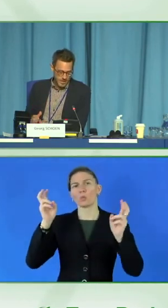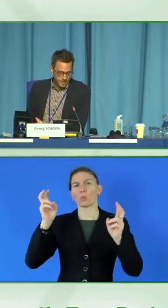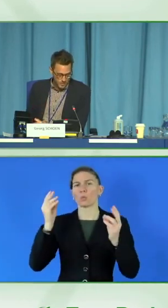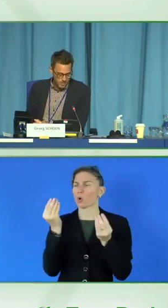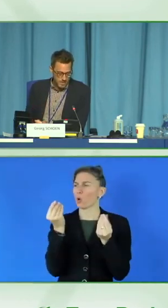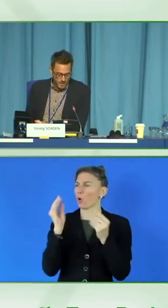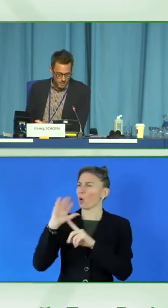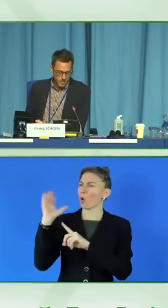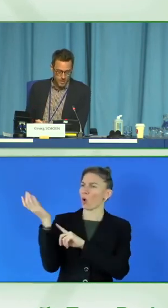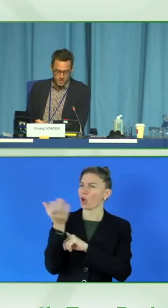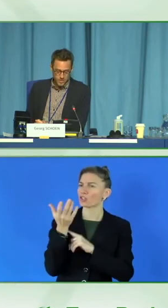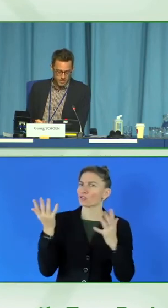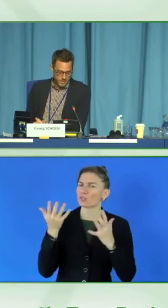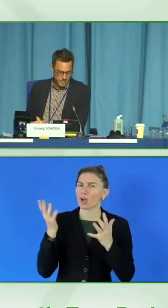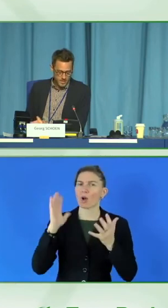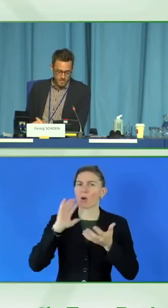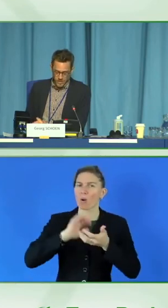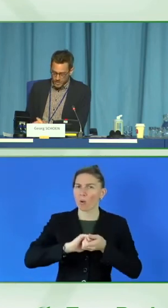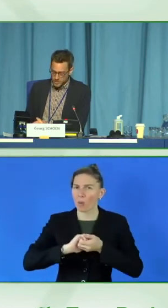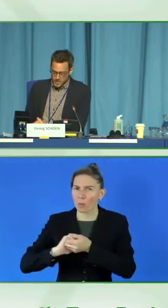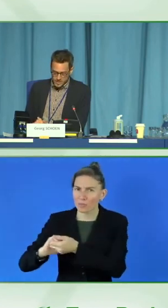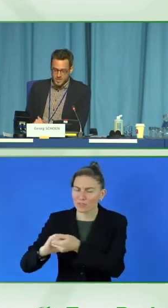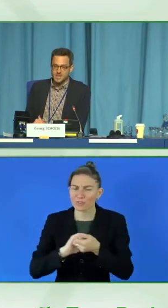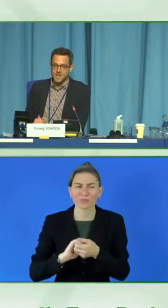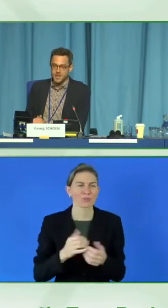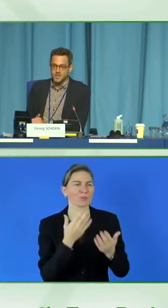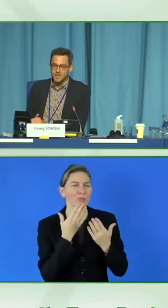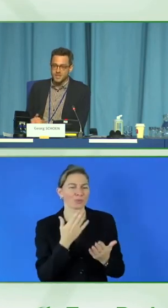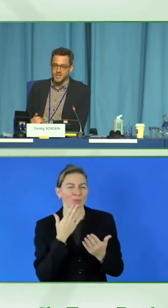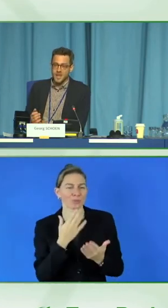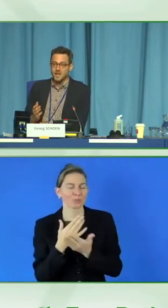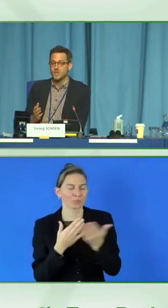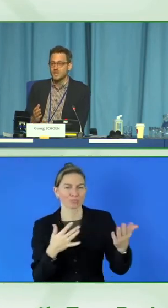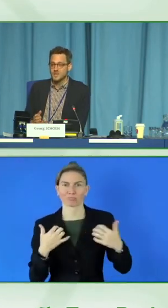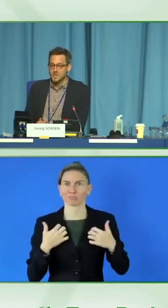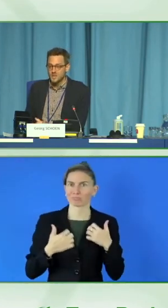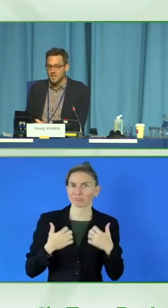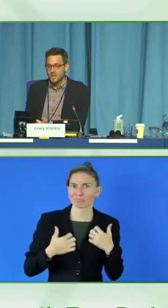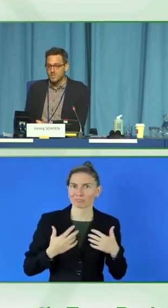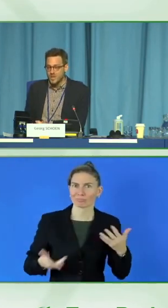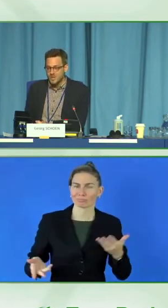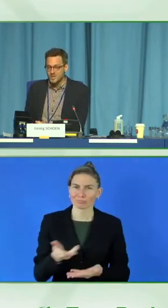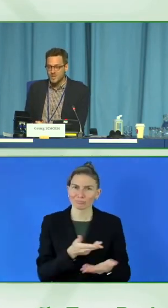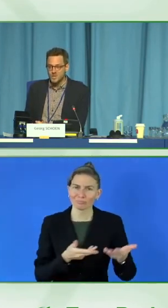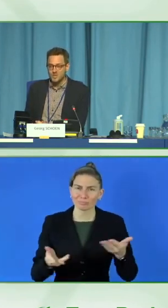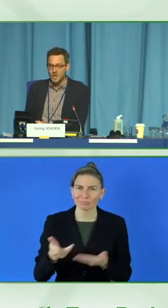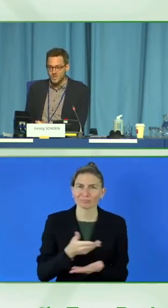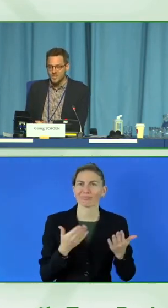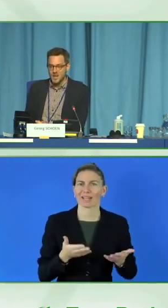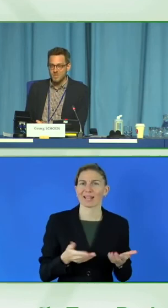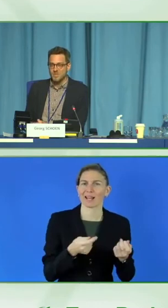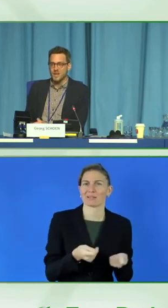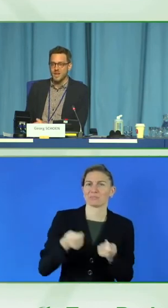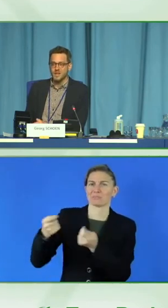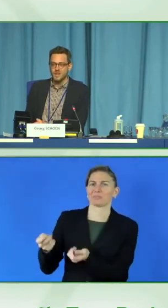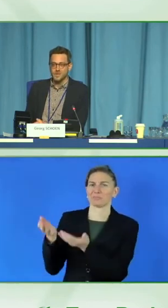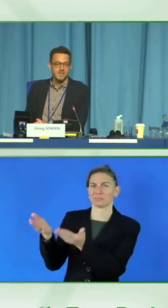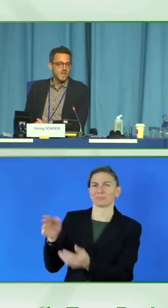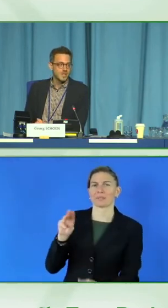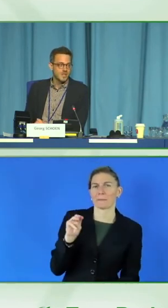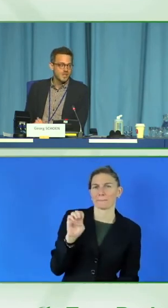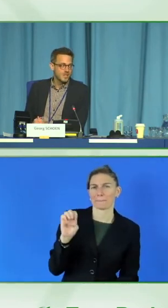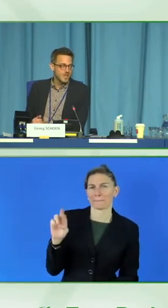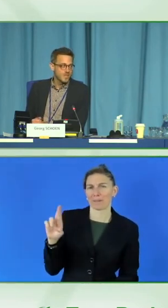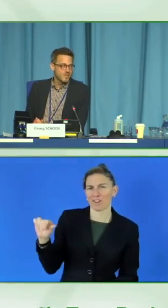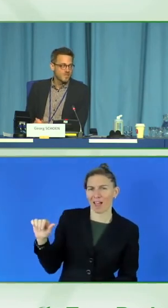I would like to thank you a lot for this very interesting discussion and hand over to Meera to wrap this up and close